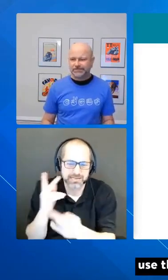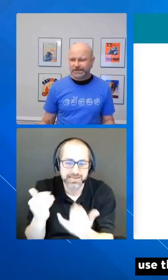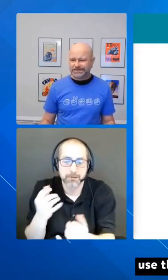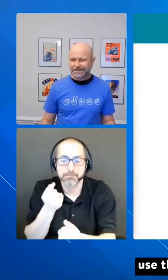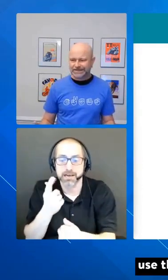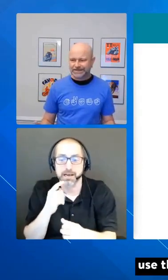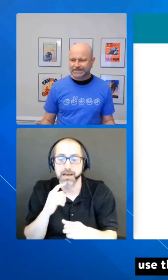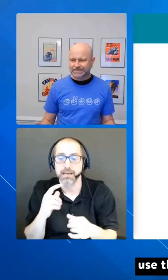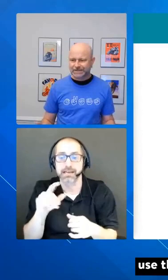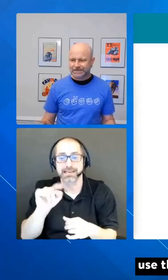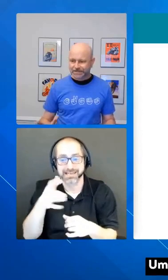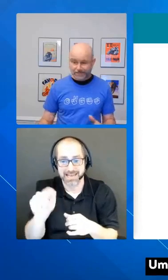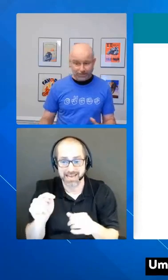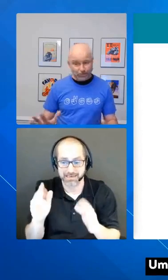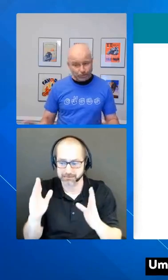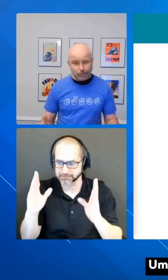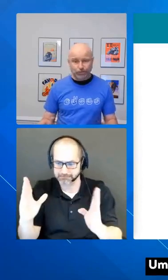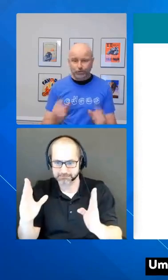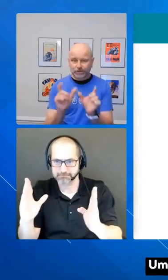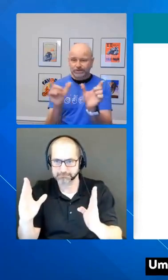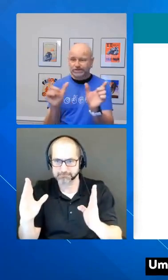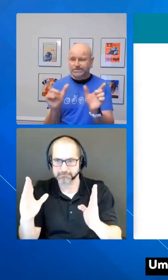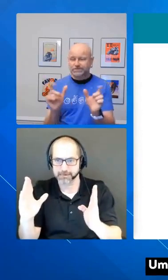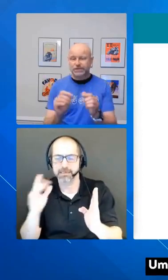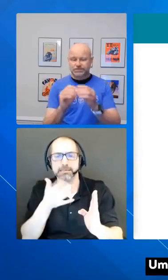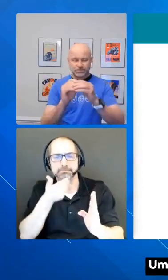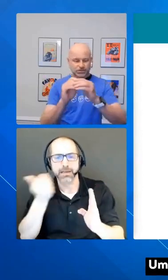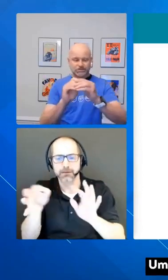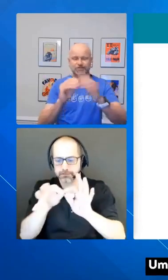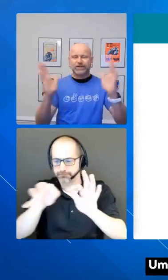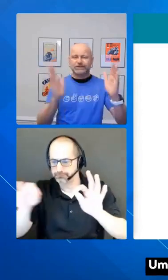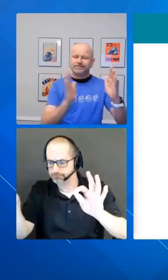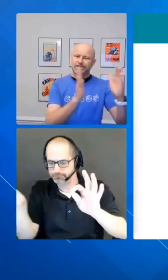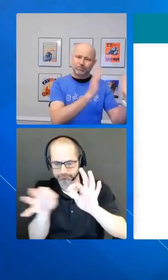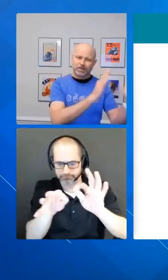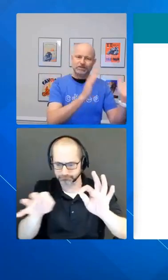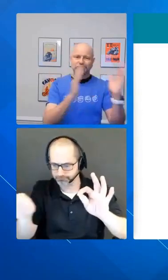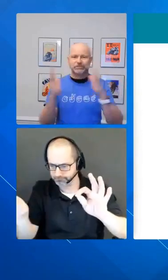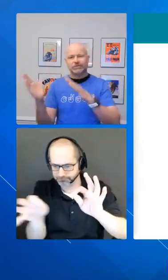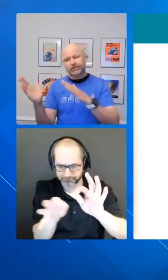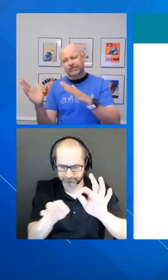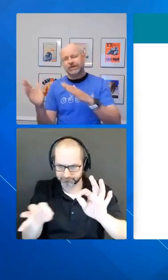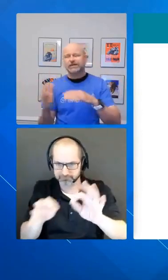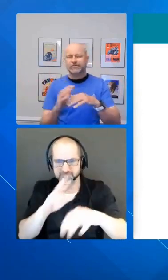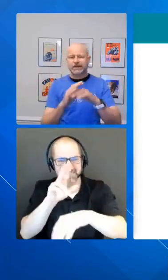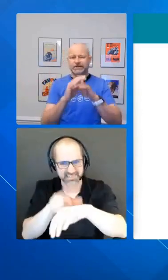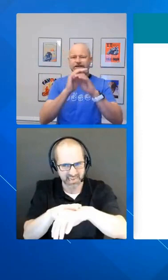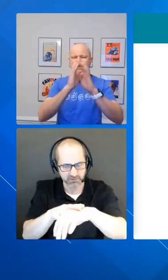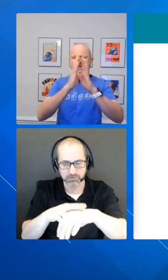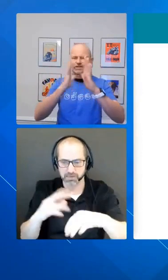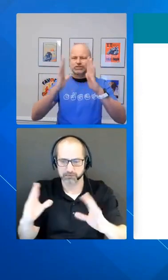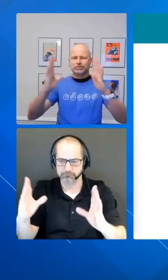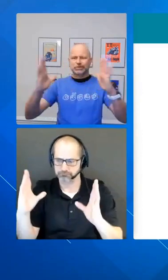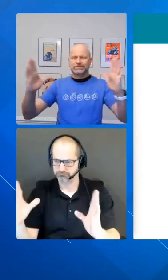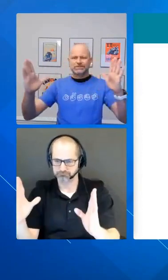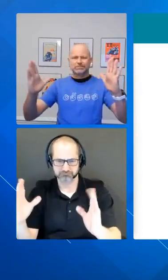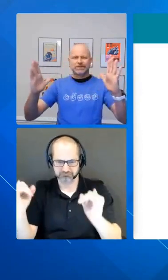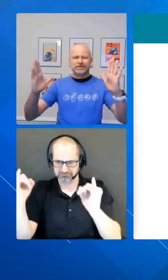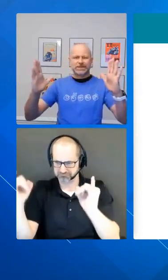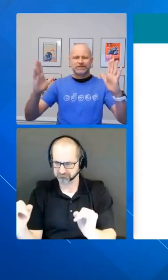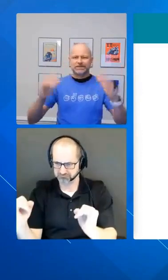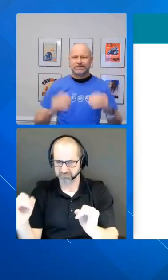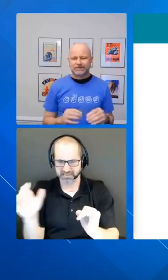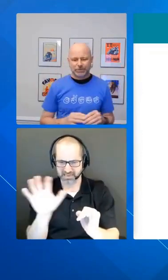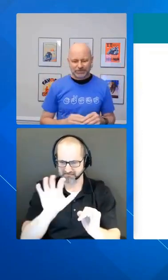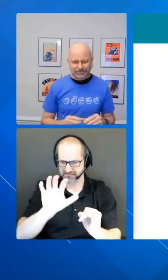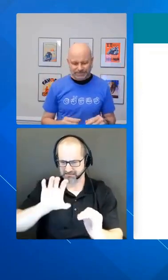text. Text like this, to me, it looks a little weird. It does the spacing justified instead of being left line or right line. It spreads the